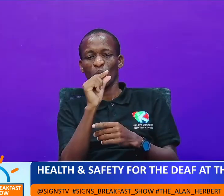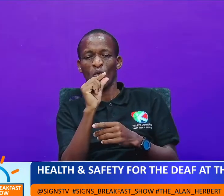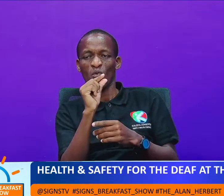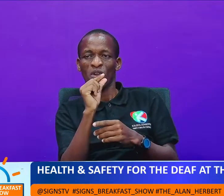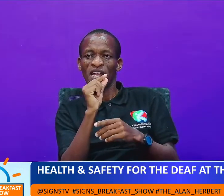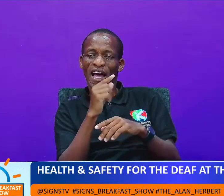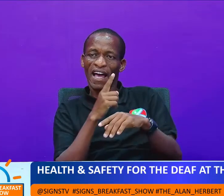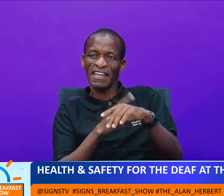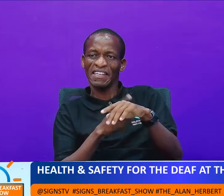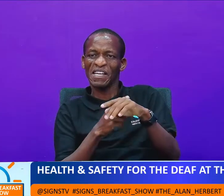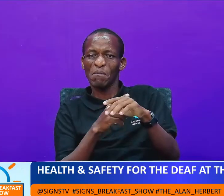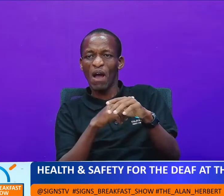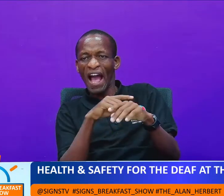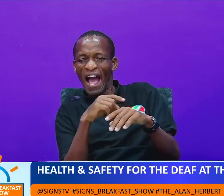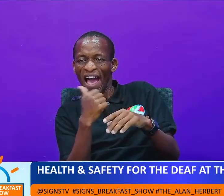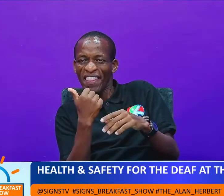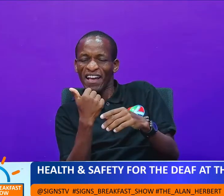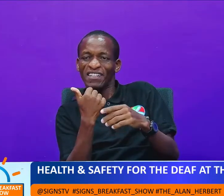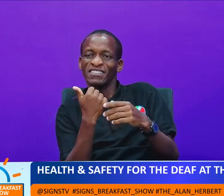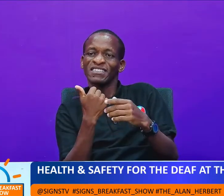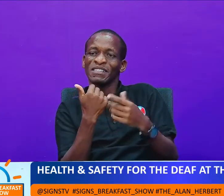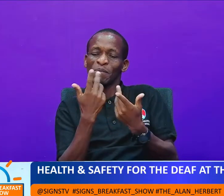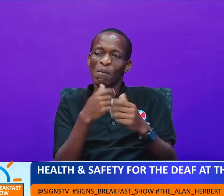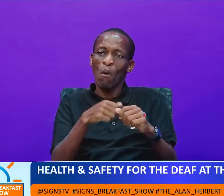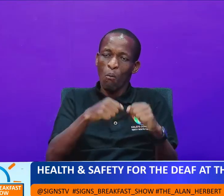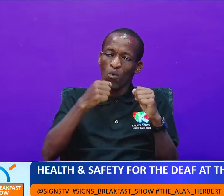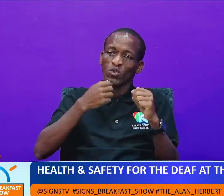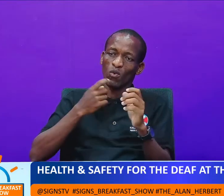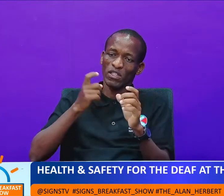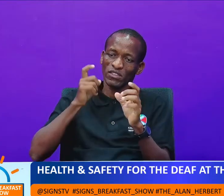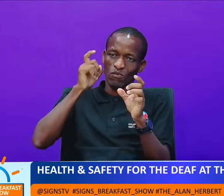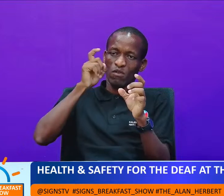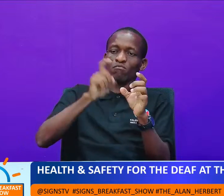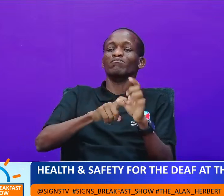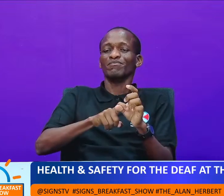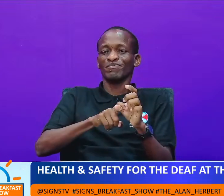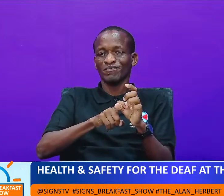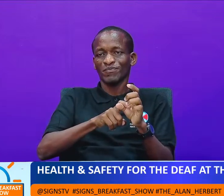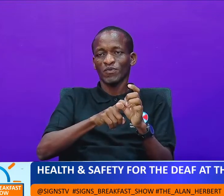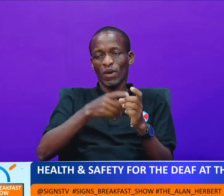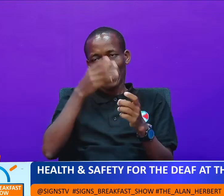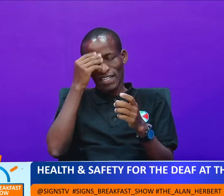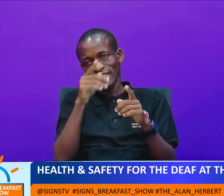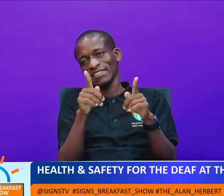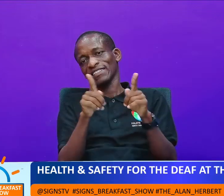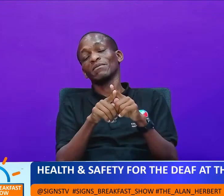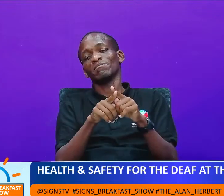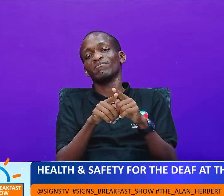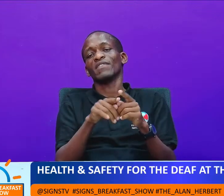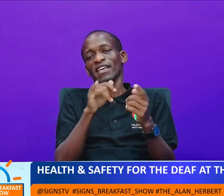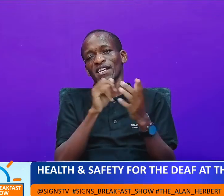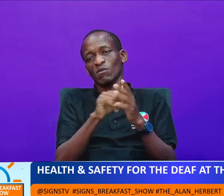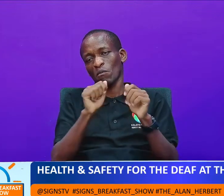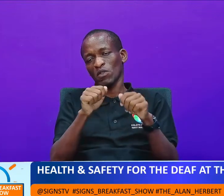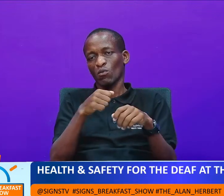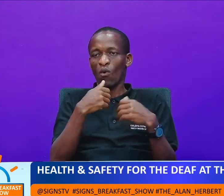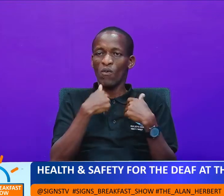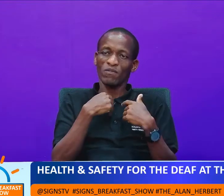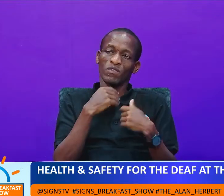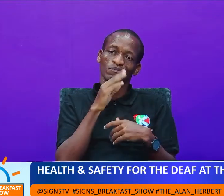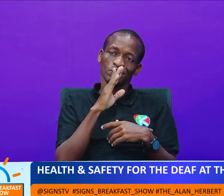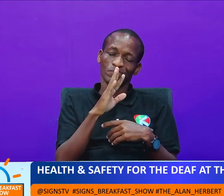sign language. Yeah. So we are deaf trainers, we have deaf trainers, and also sign